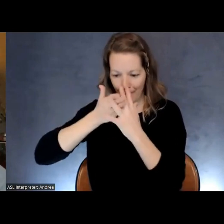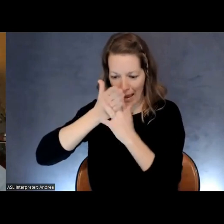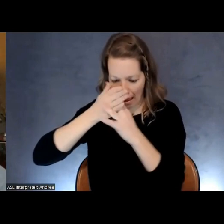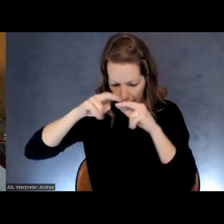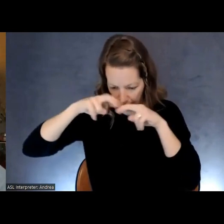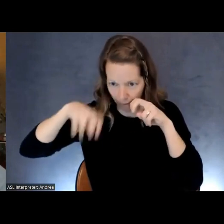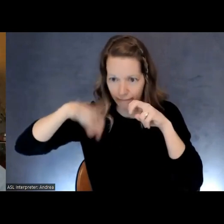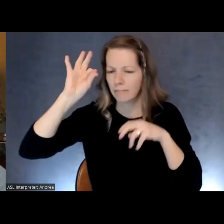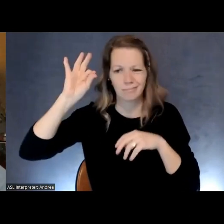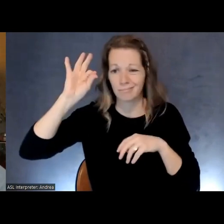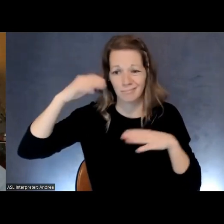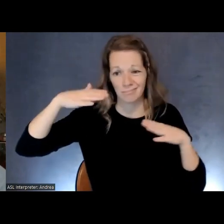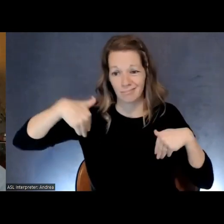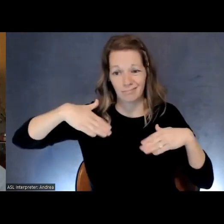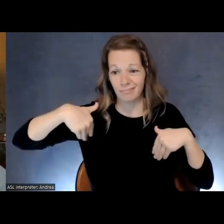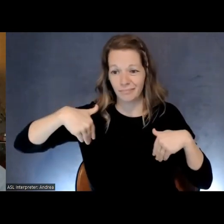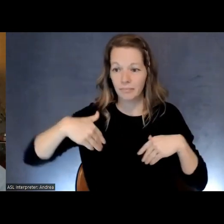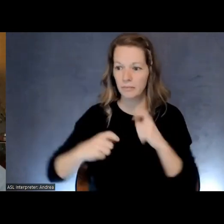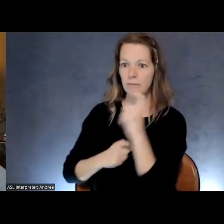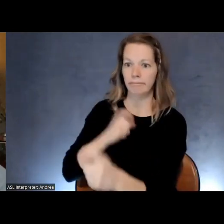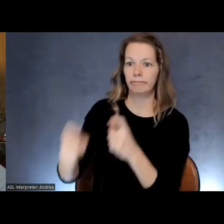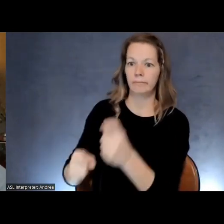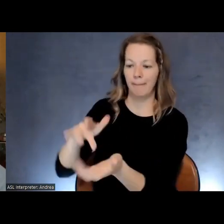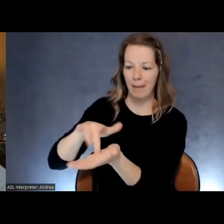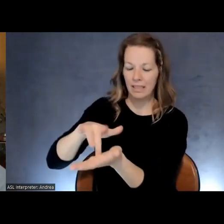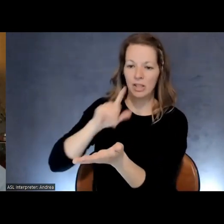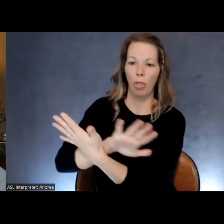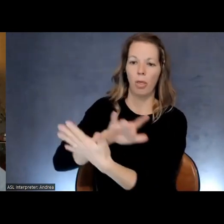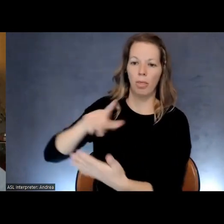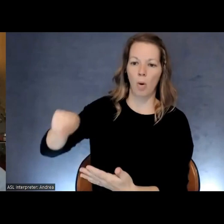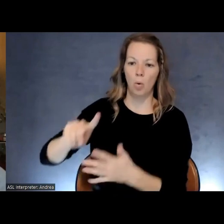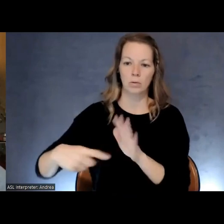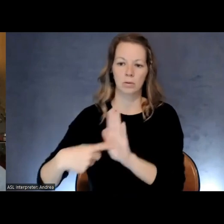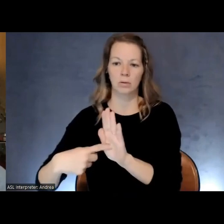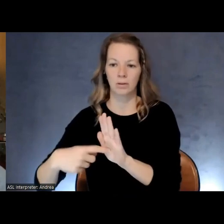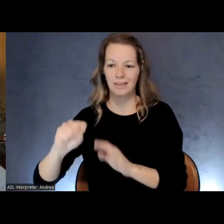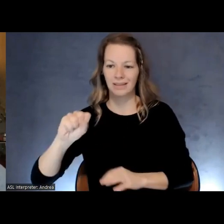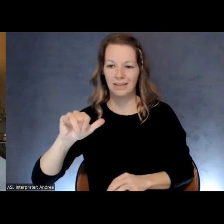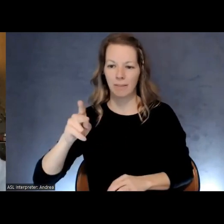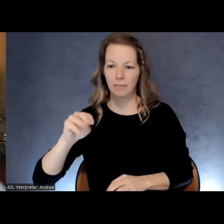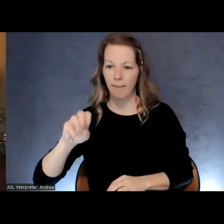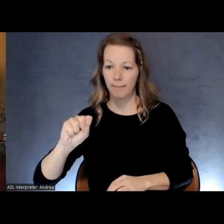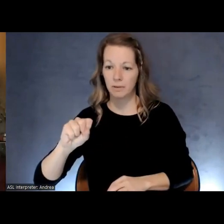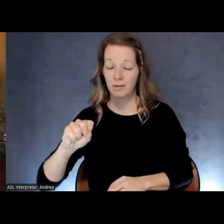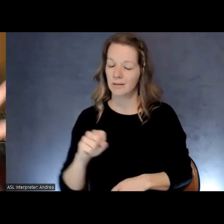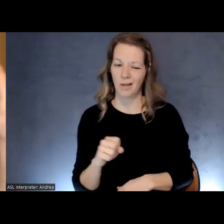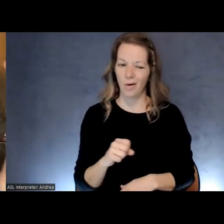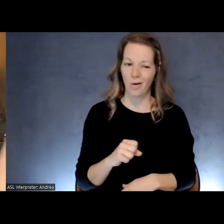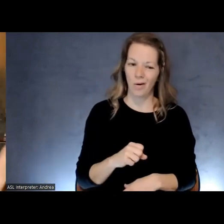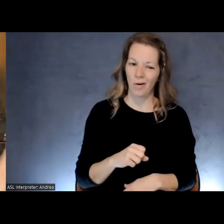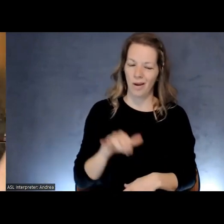whys of the behavior. Instead, we're medicating the symptoms of it. So that understanding has really